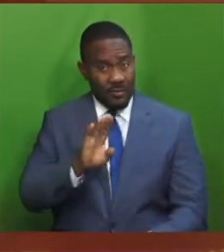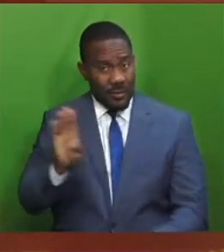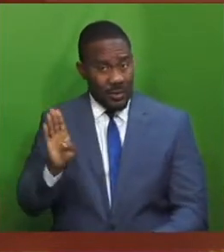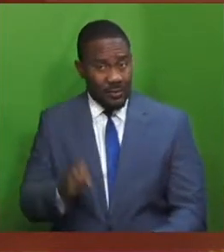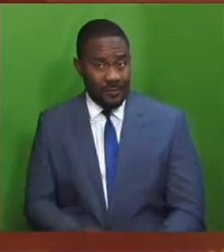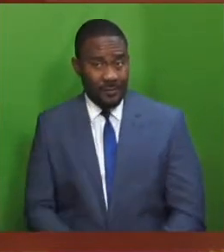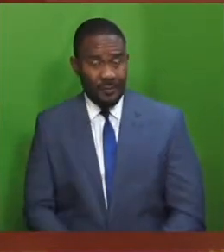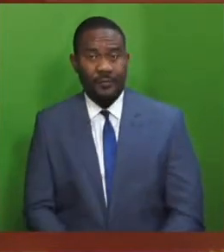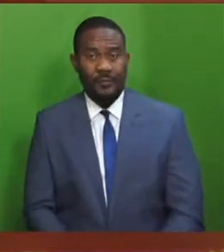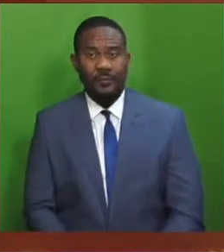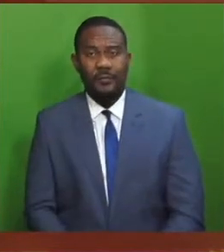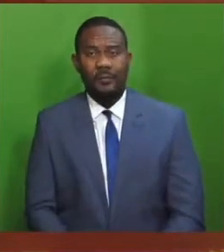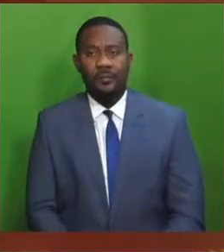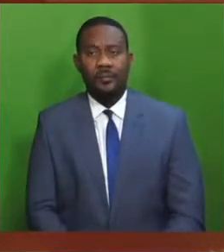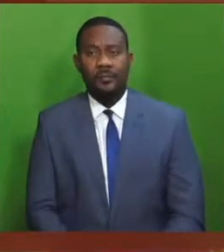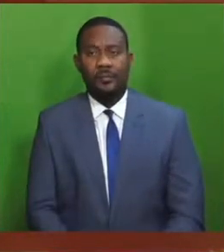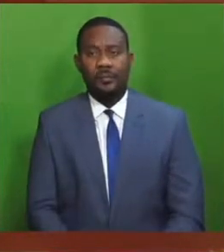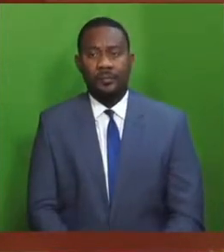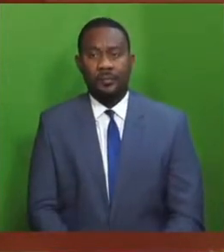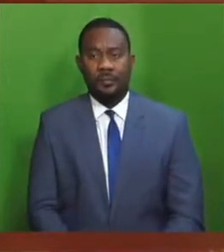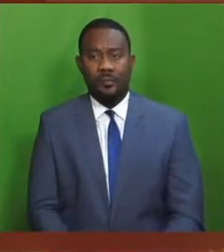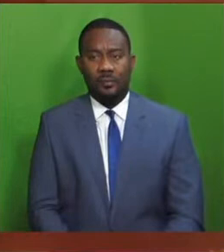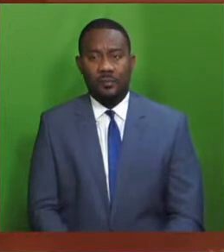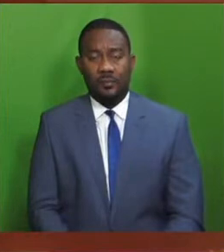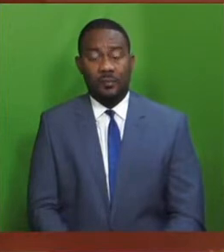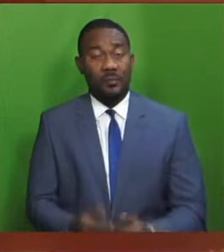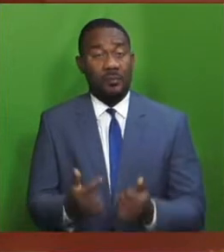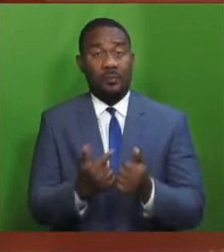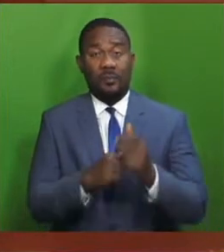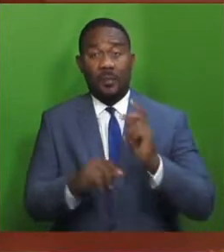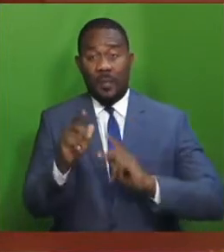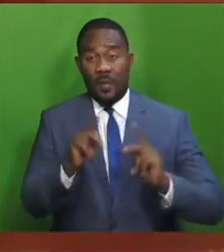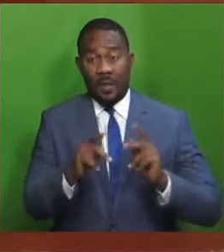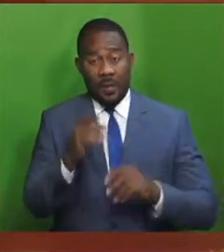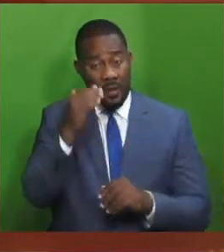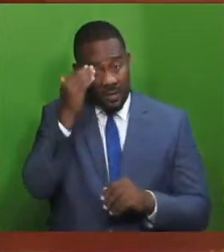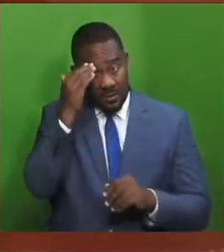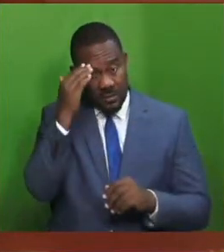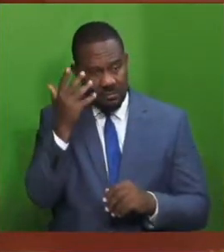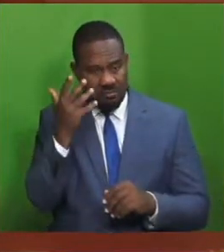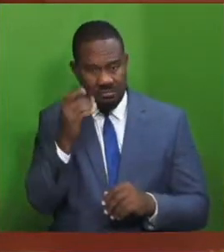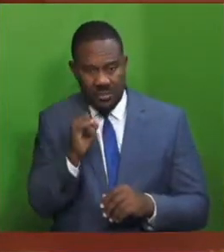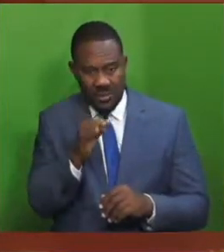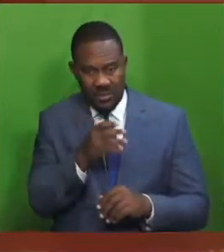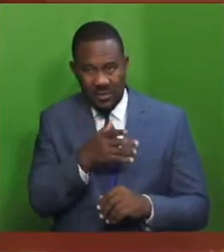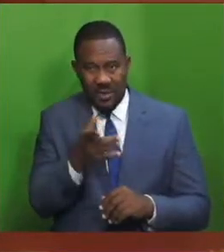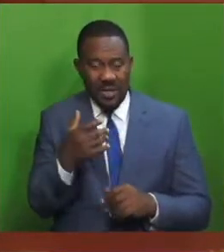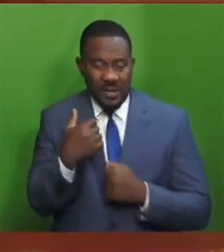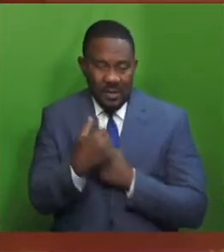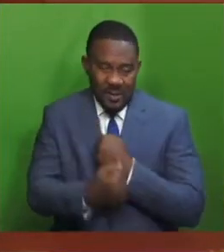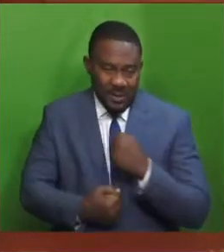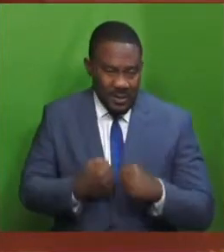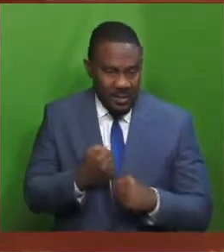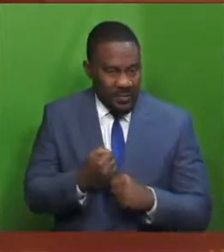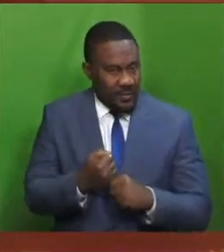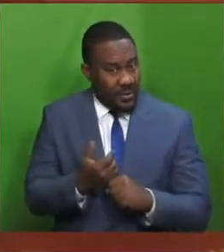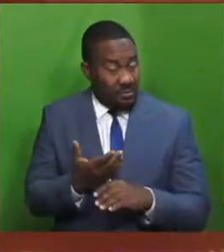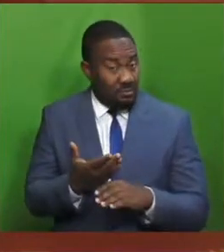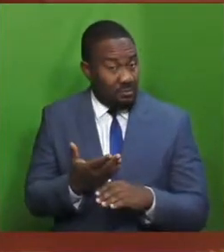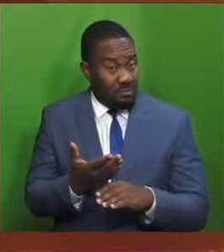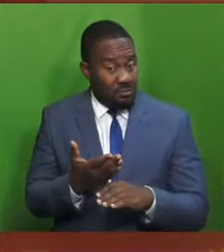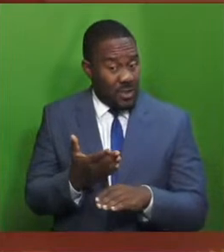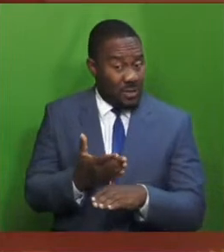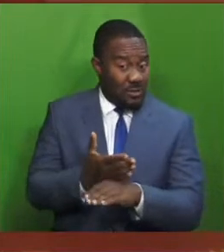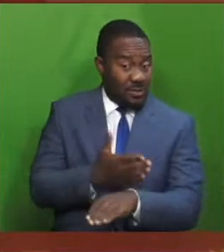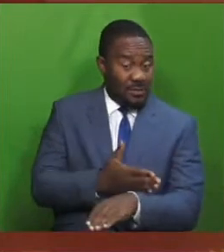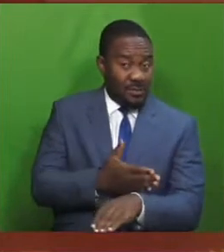Mr. Speaker, the Ghanaian people will know whether their suffering have been exacerbated or not. Importers will